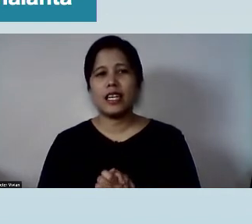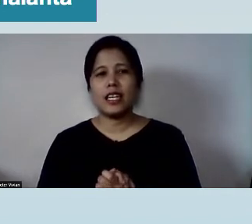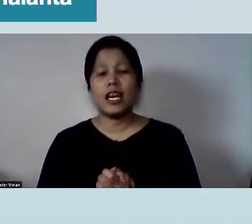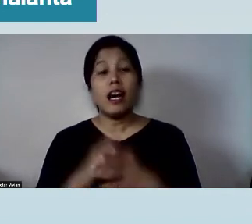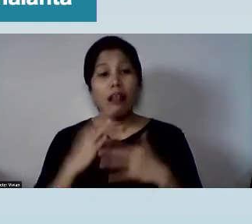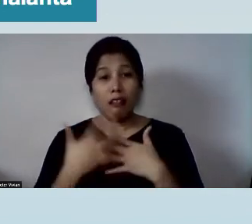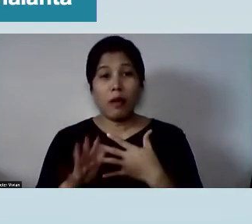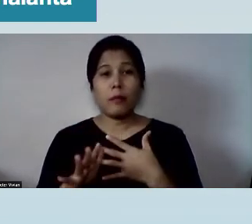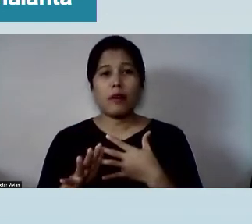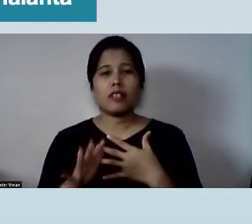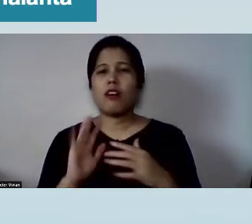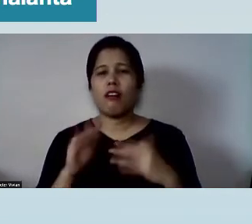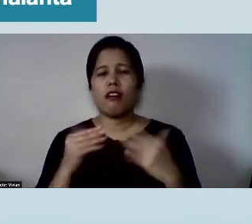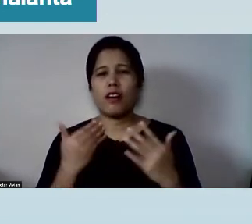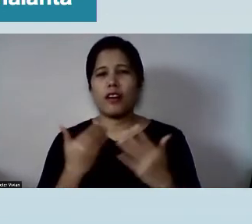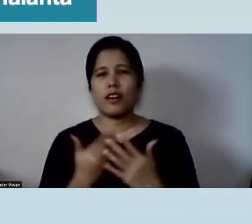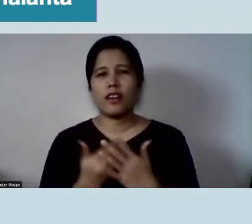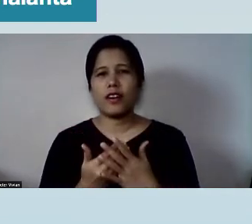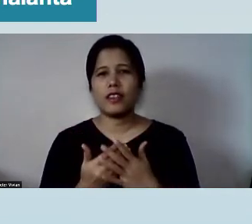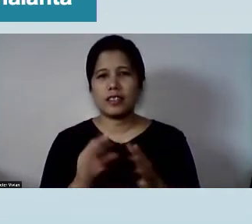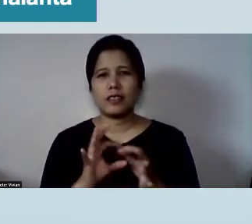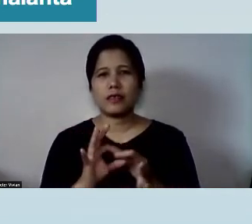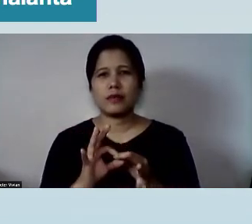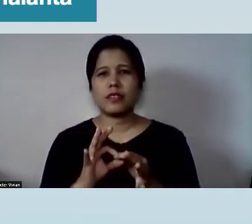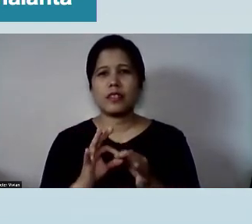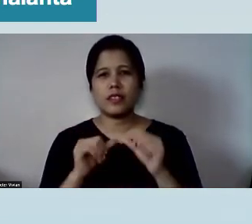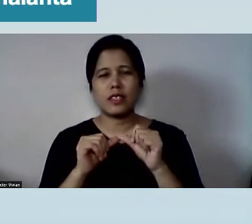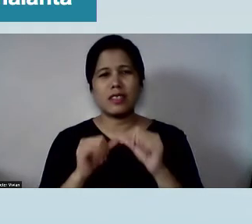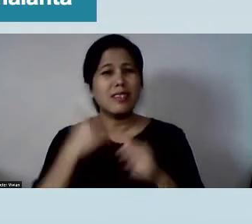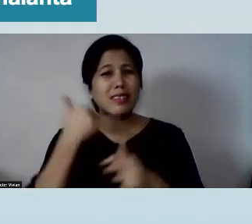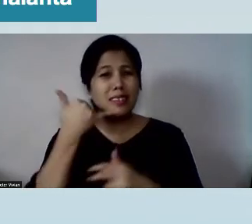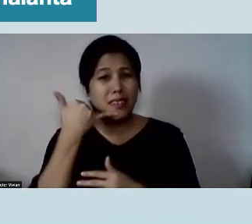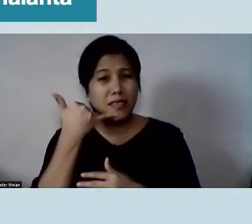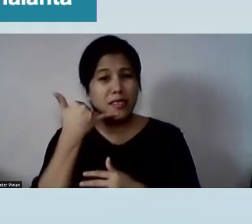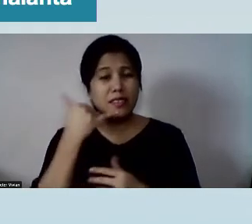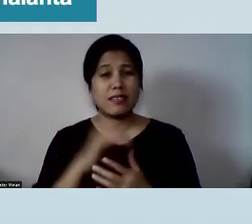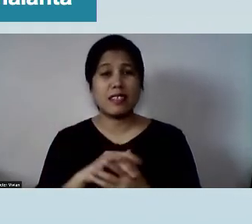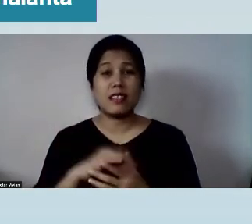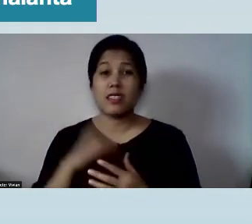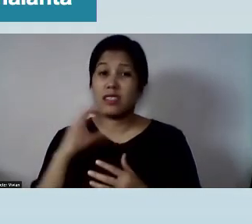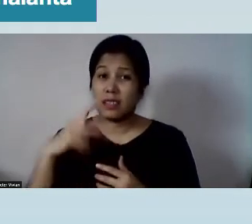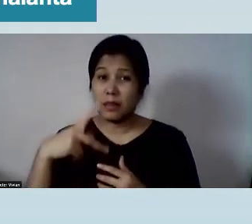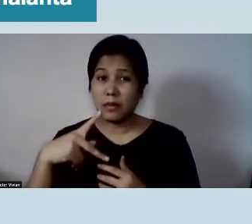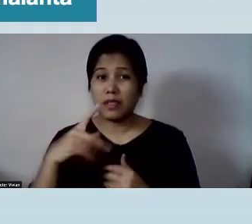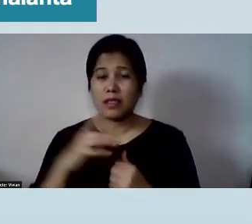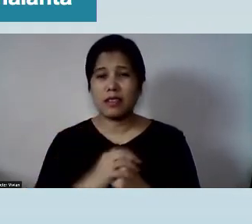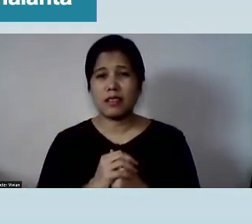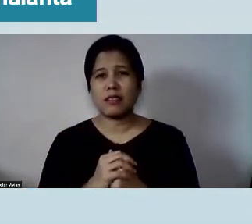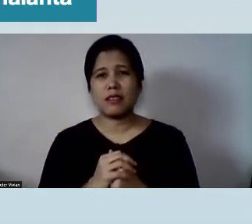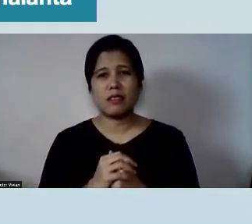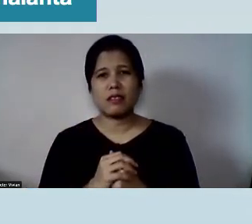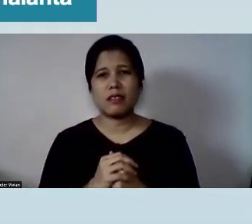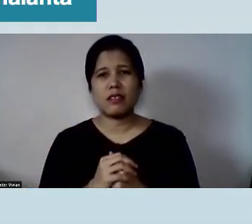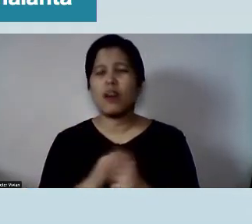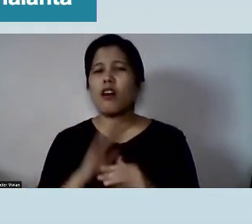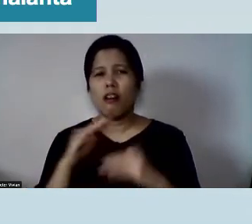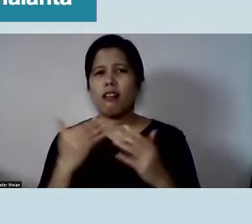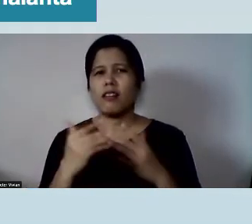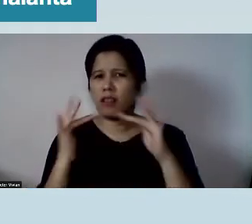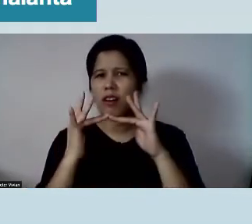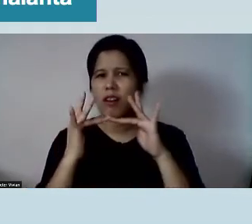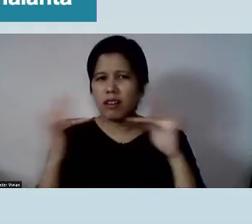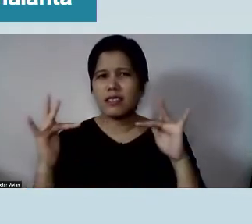Tapos, all relevant service provision should continue via telephone. Many of us, deadbeats, I haven't been back to work. I've been doing online